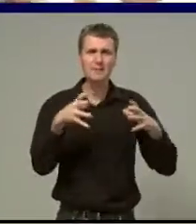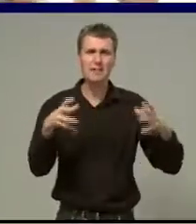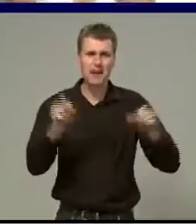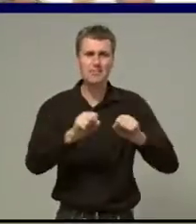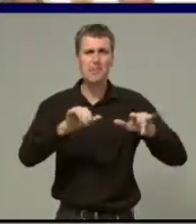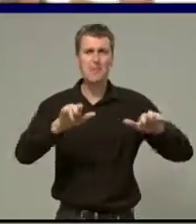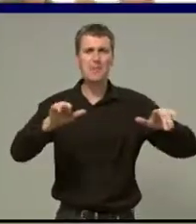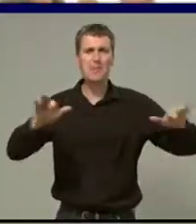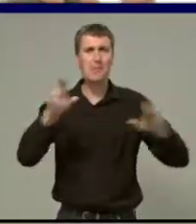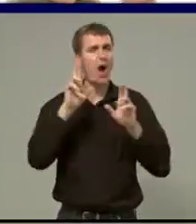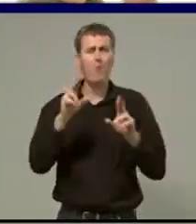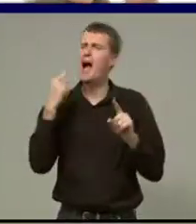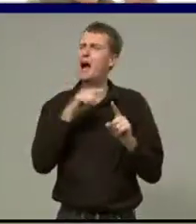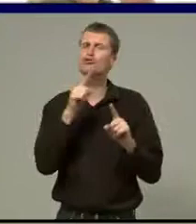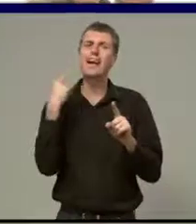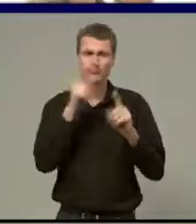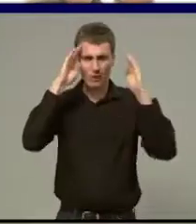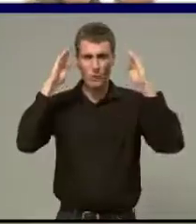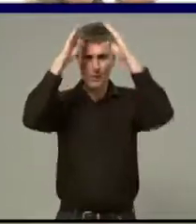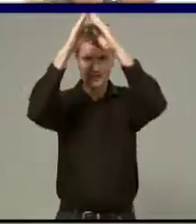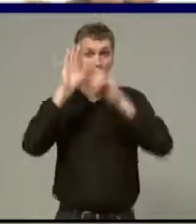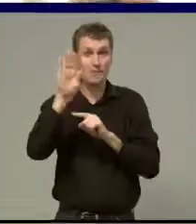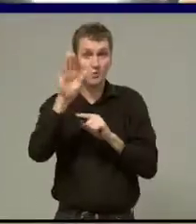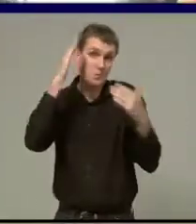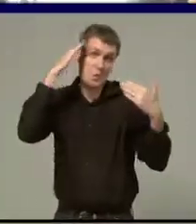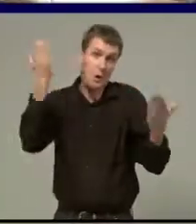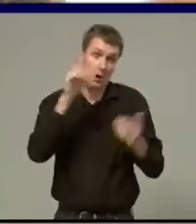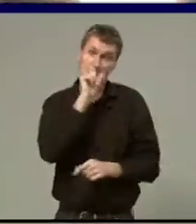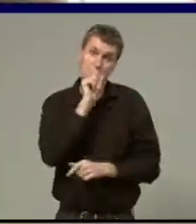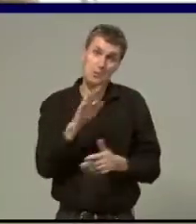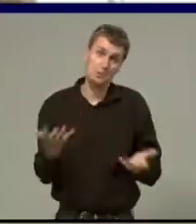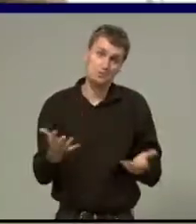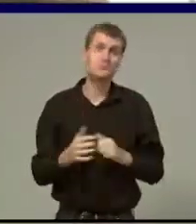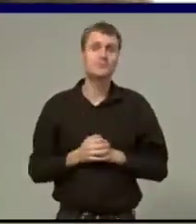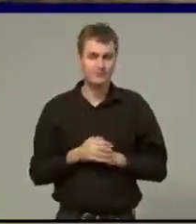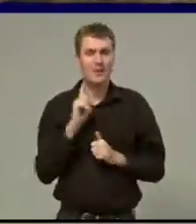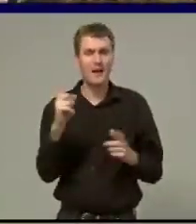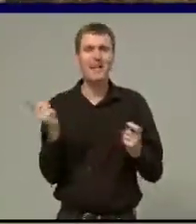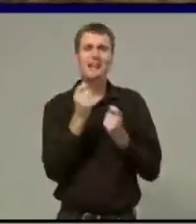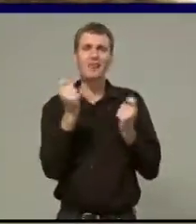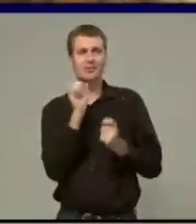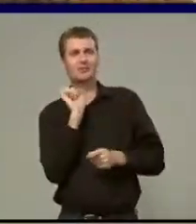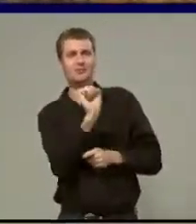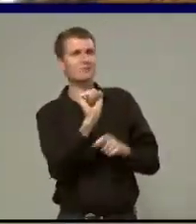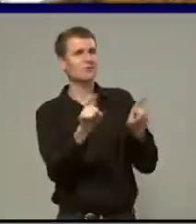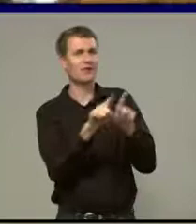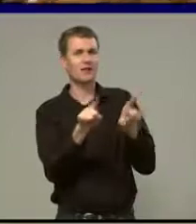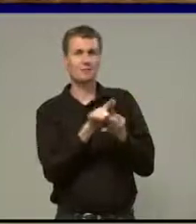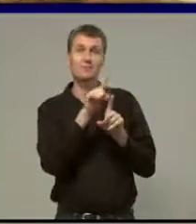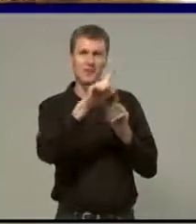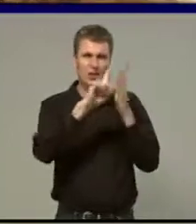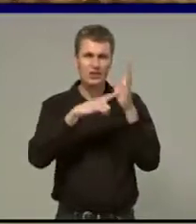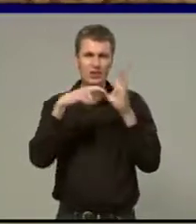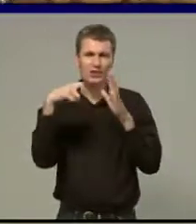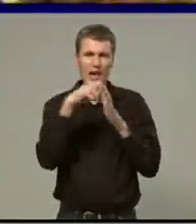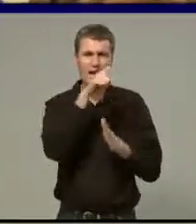have hundreds eventually. We don't know, but there's a possibility. But it was a celebration of his own as well. Jack was celebrating